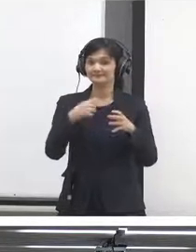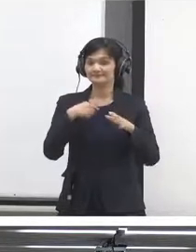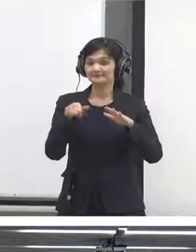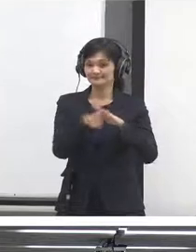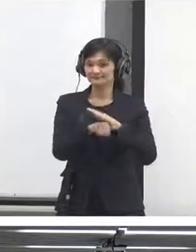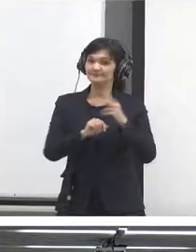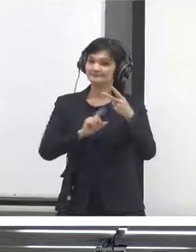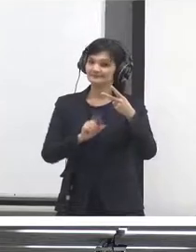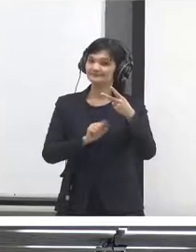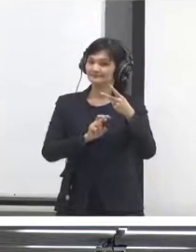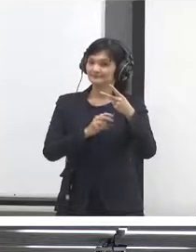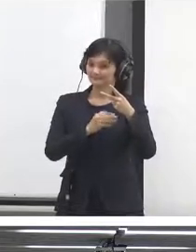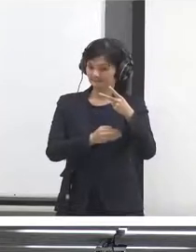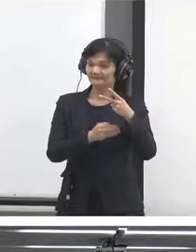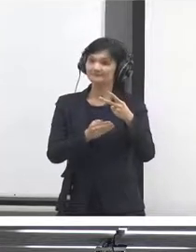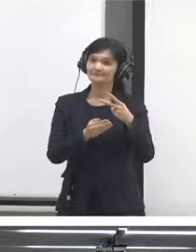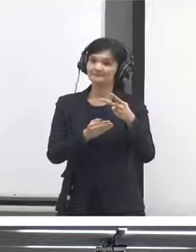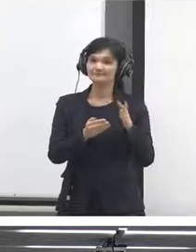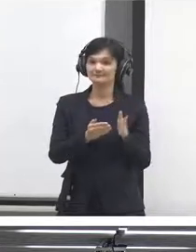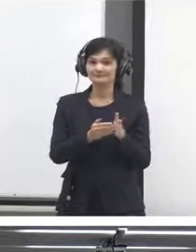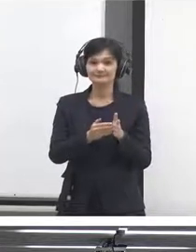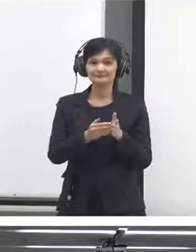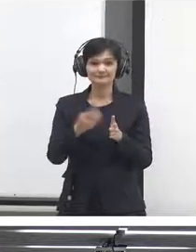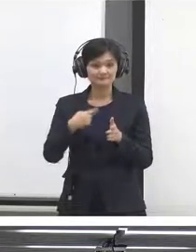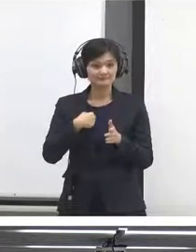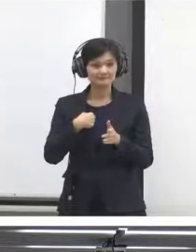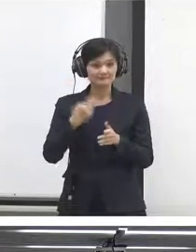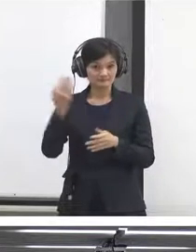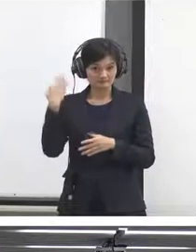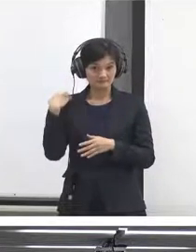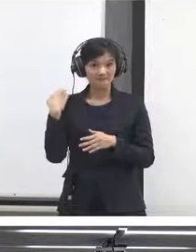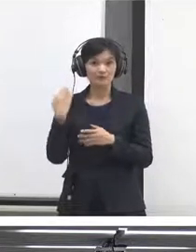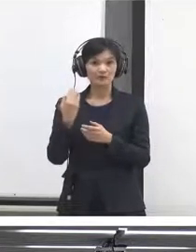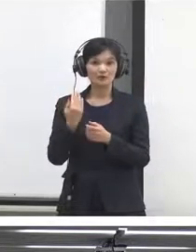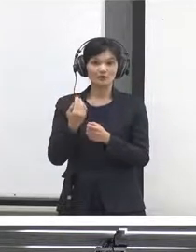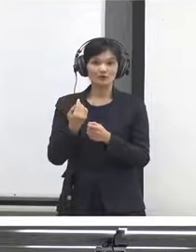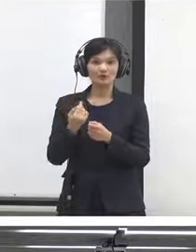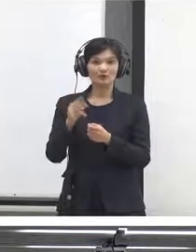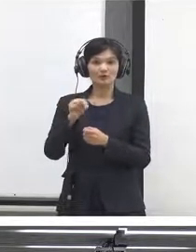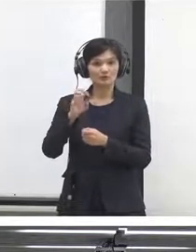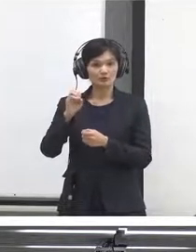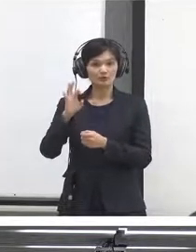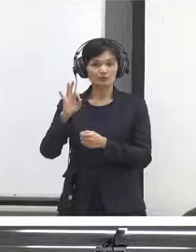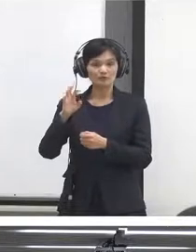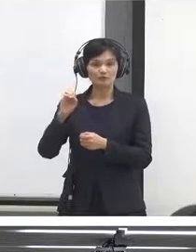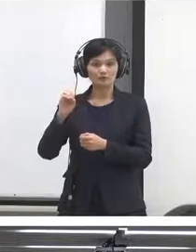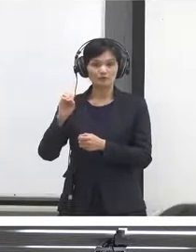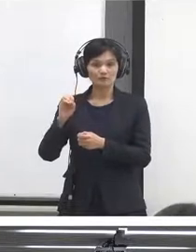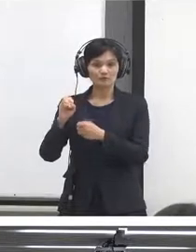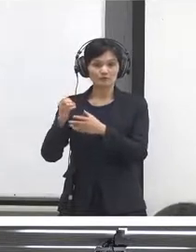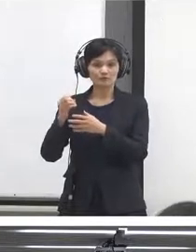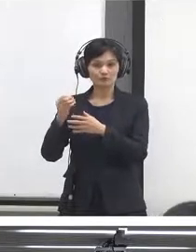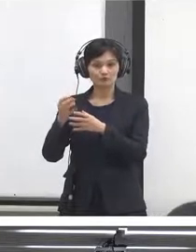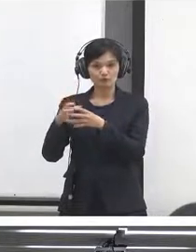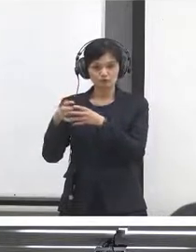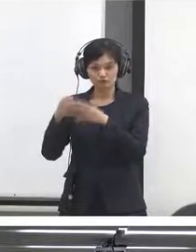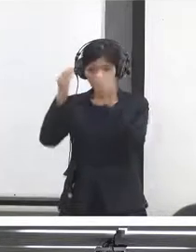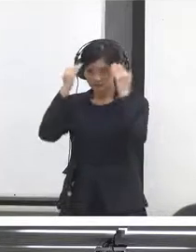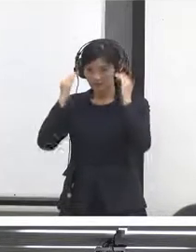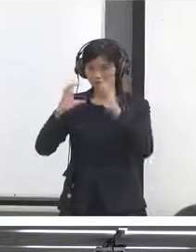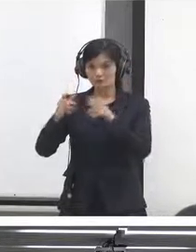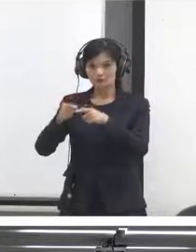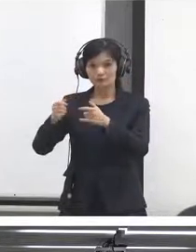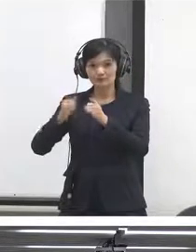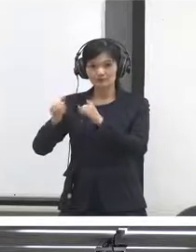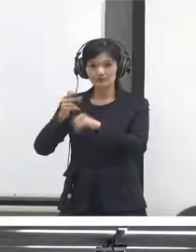NoFu in the fall of last year, I've come to want something similar to what